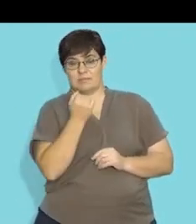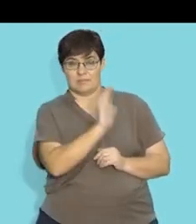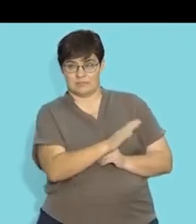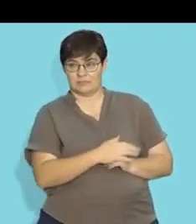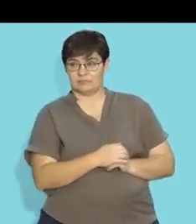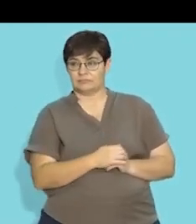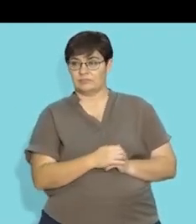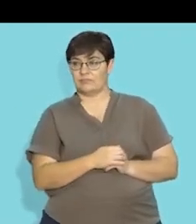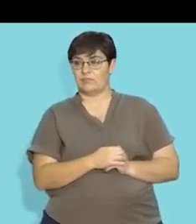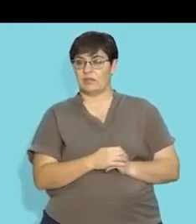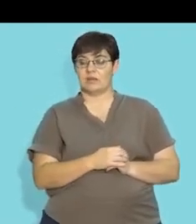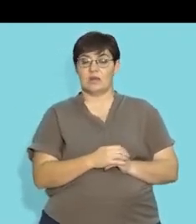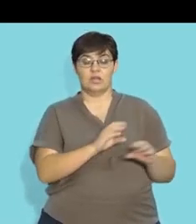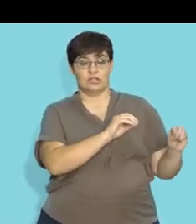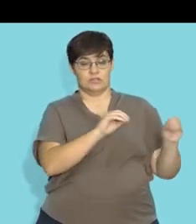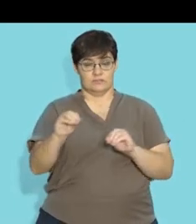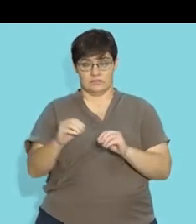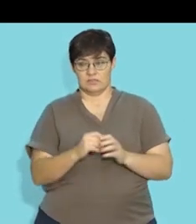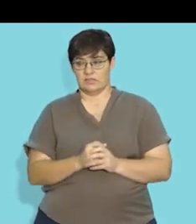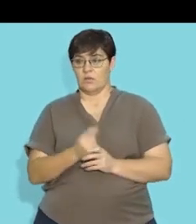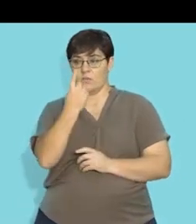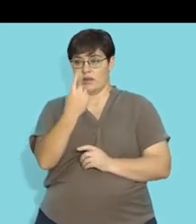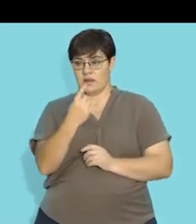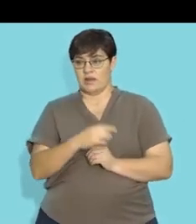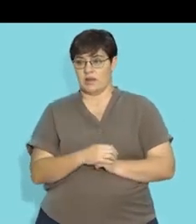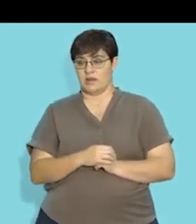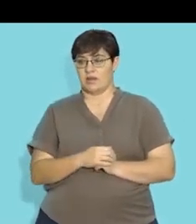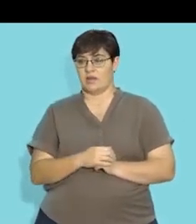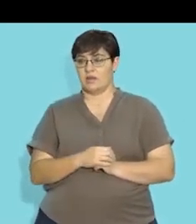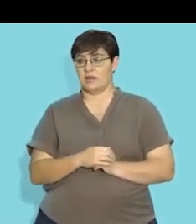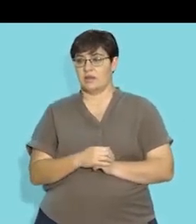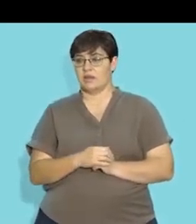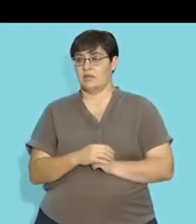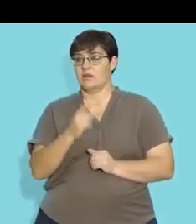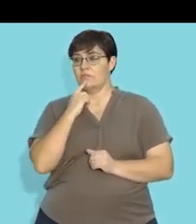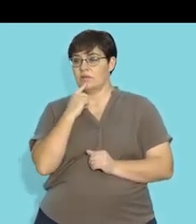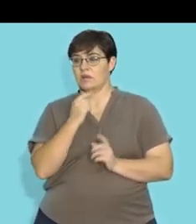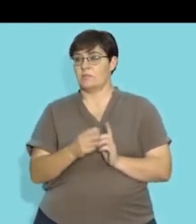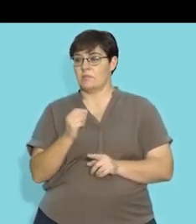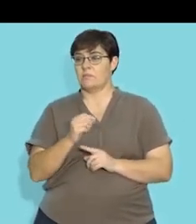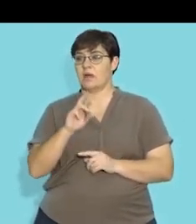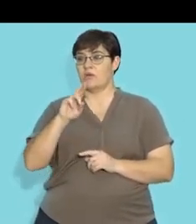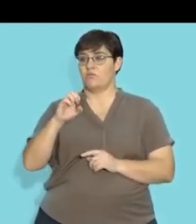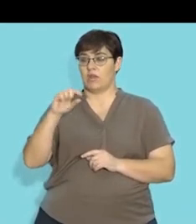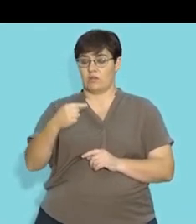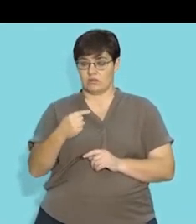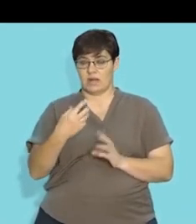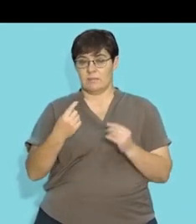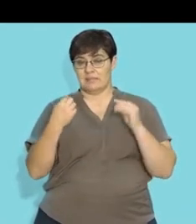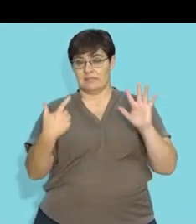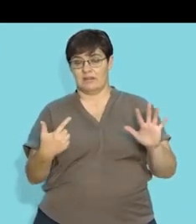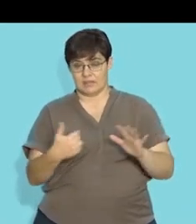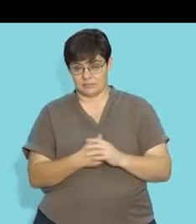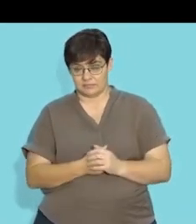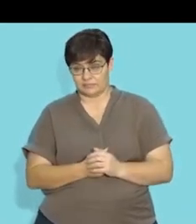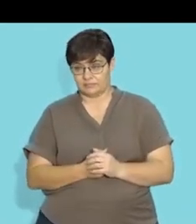Then shift 1. Then we select regression 7.